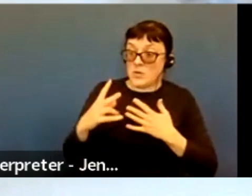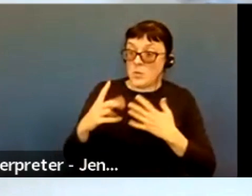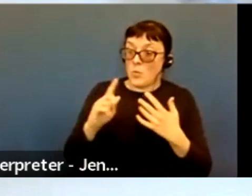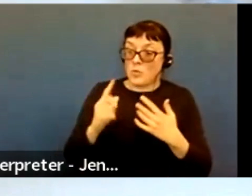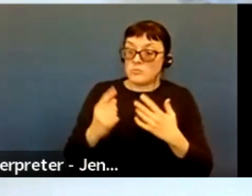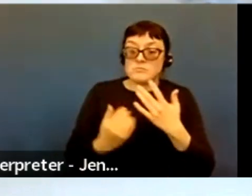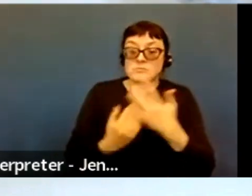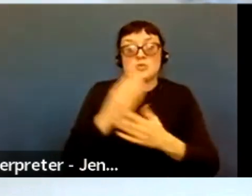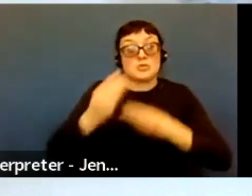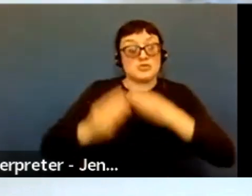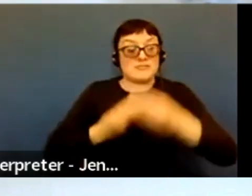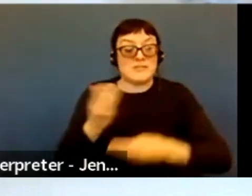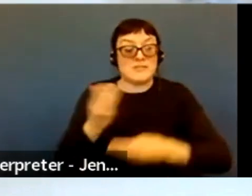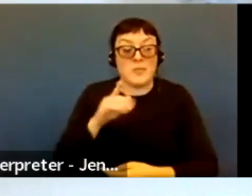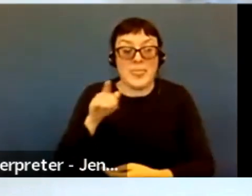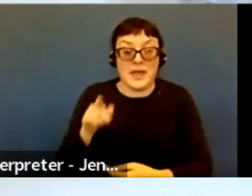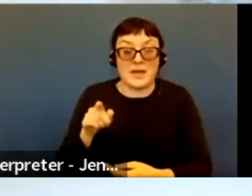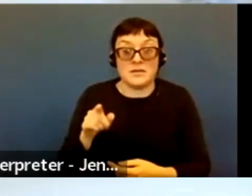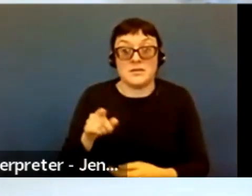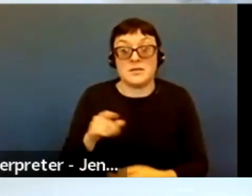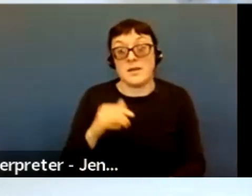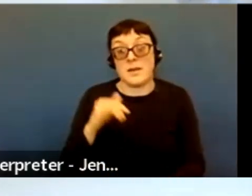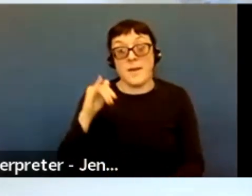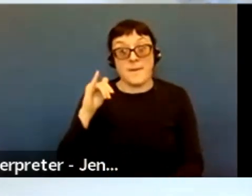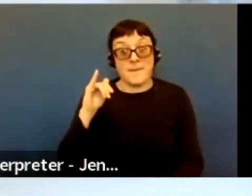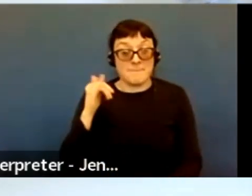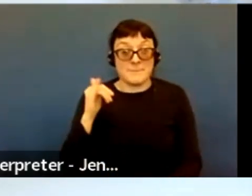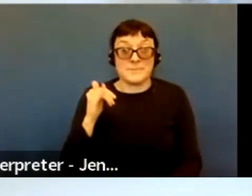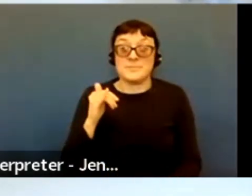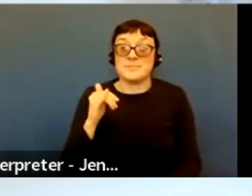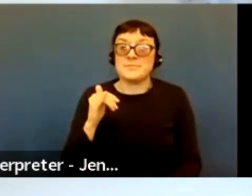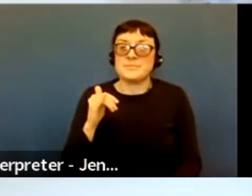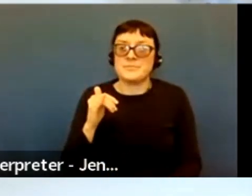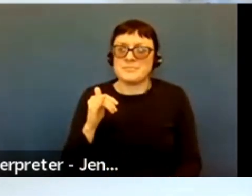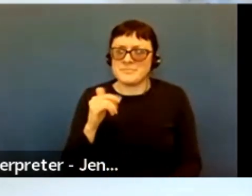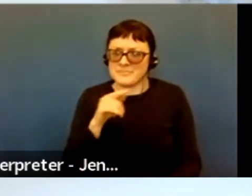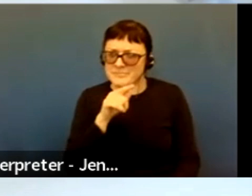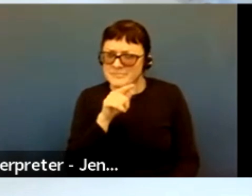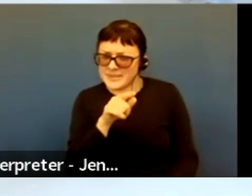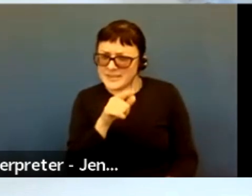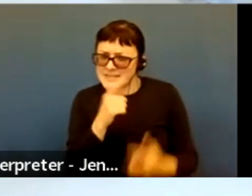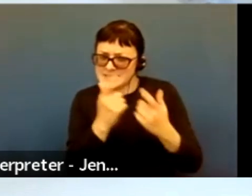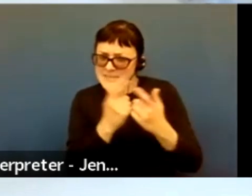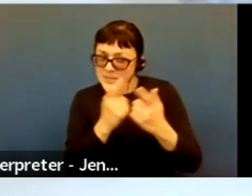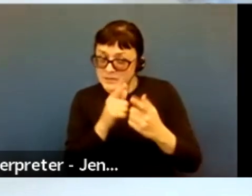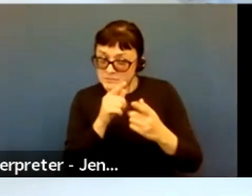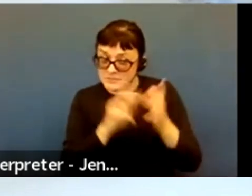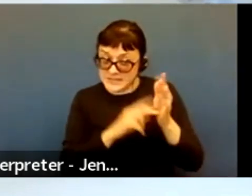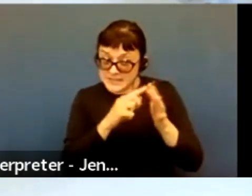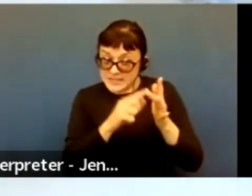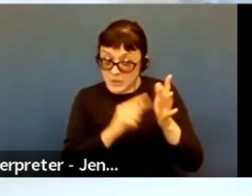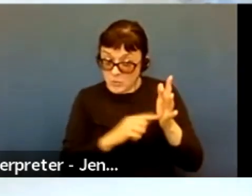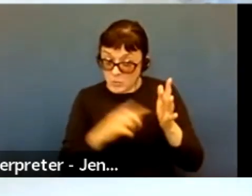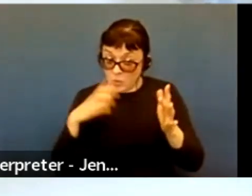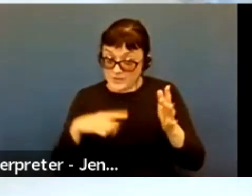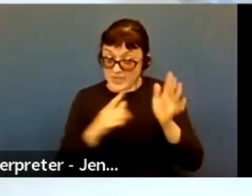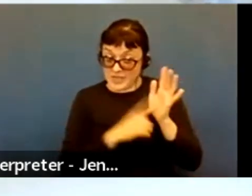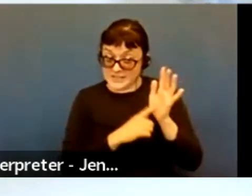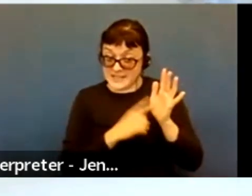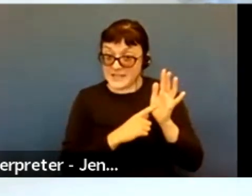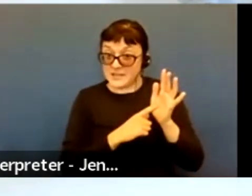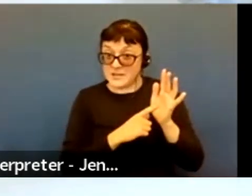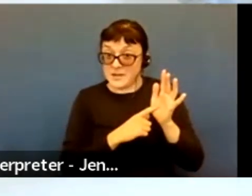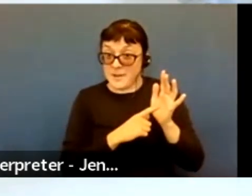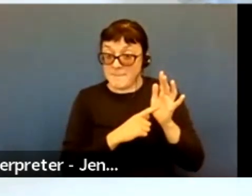new narratives come out of that. So if you've got, it's interesting, is that something you want to do, Neil, make